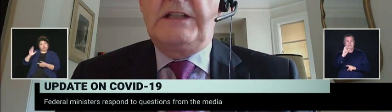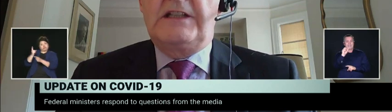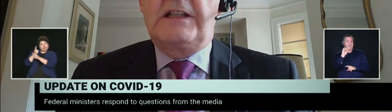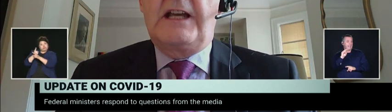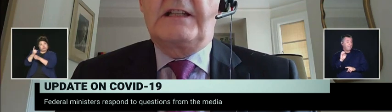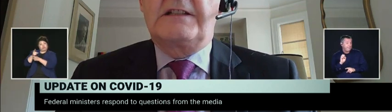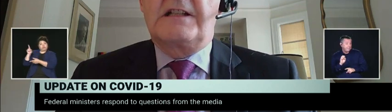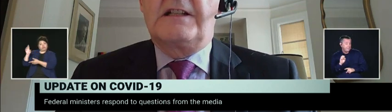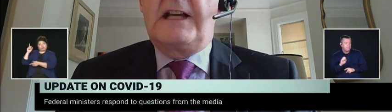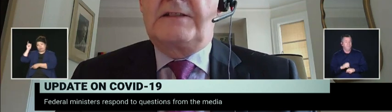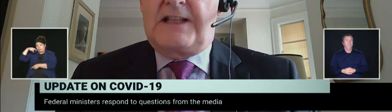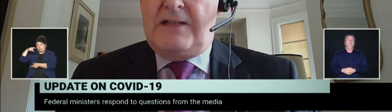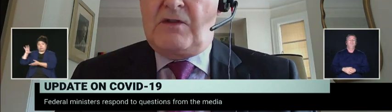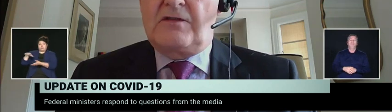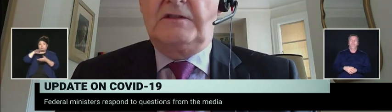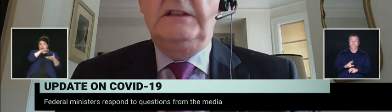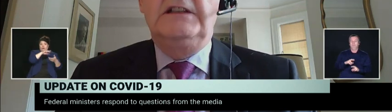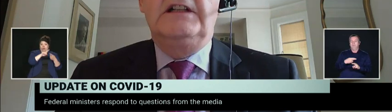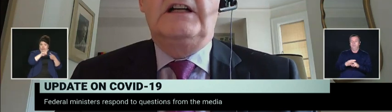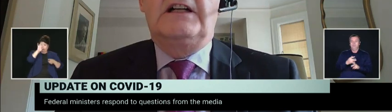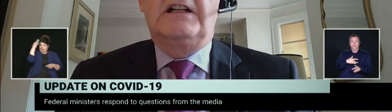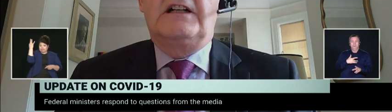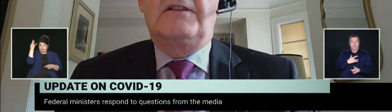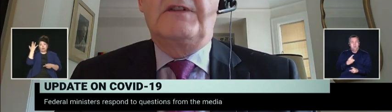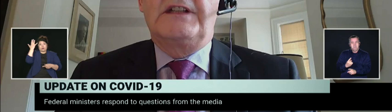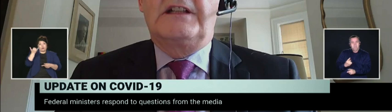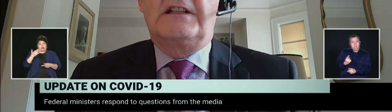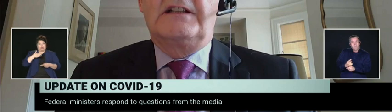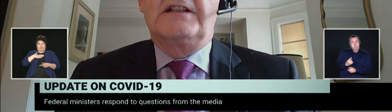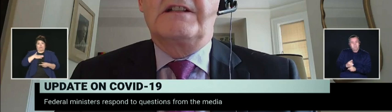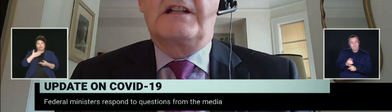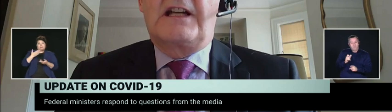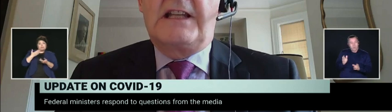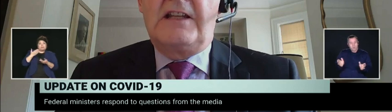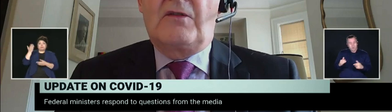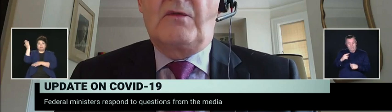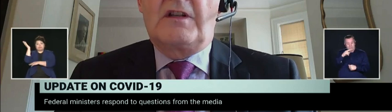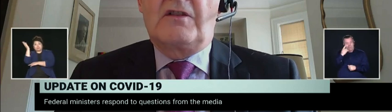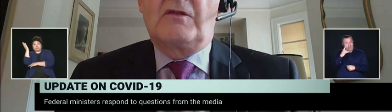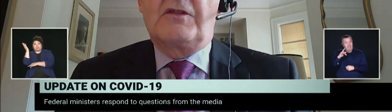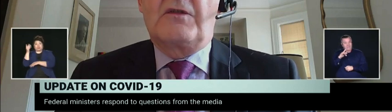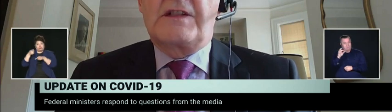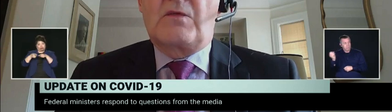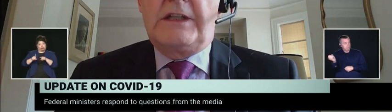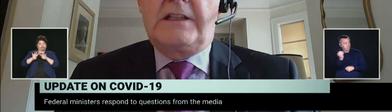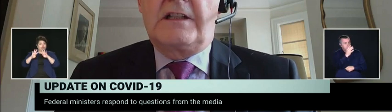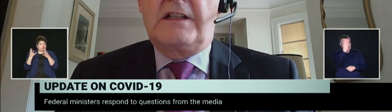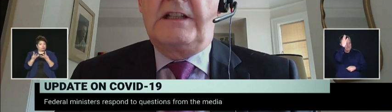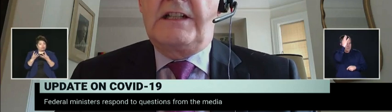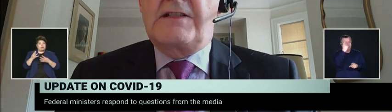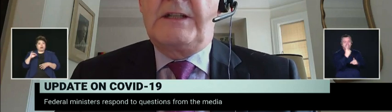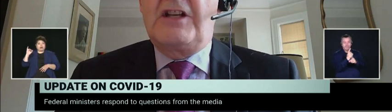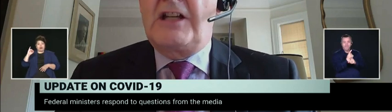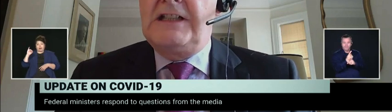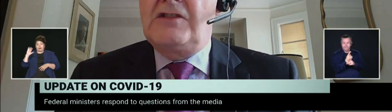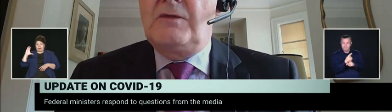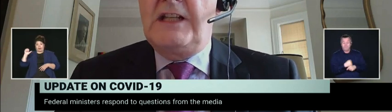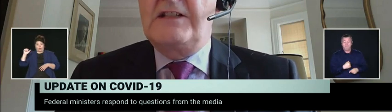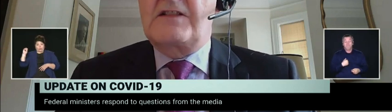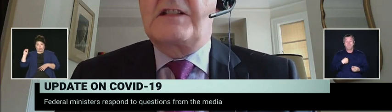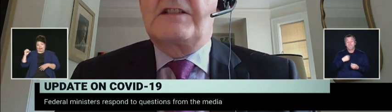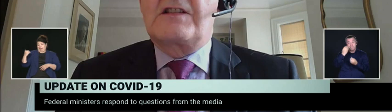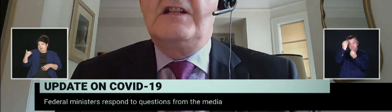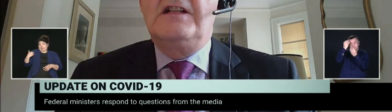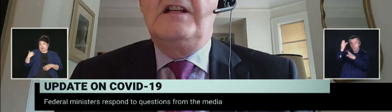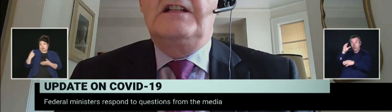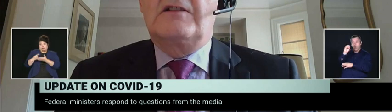was speaking at the Council of the ICAO earlier this week. It has been 92